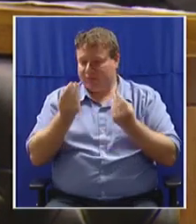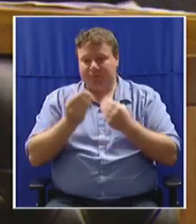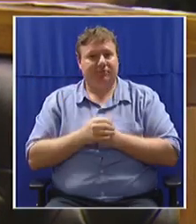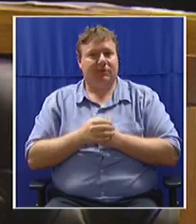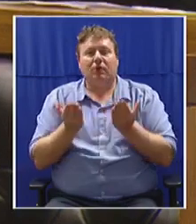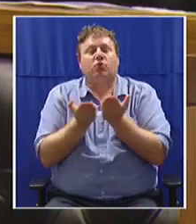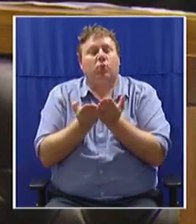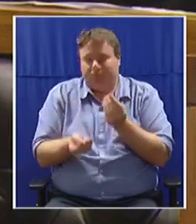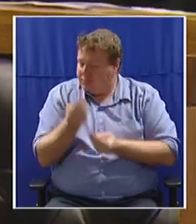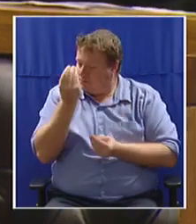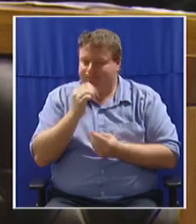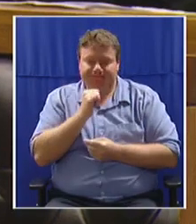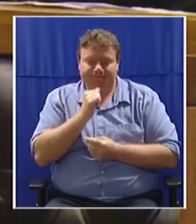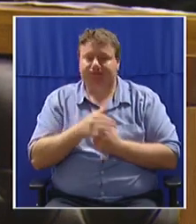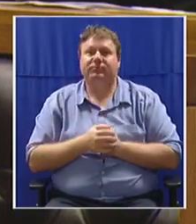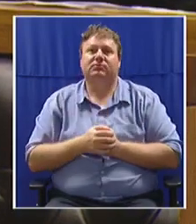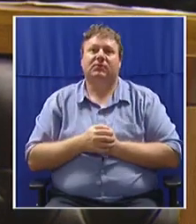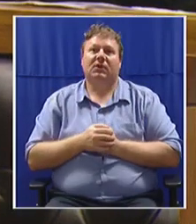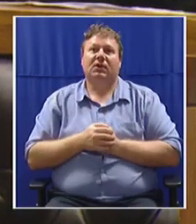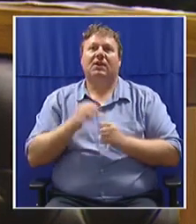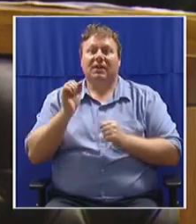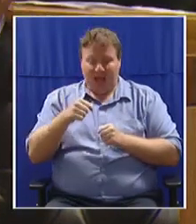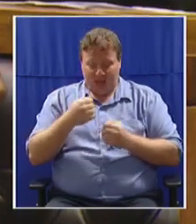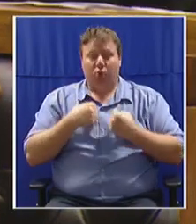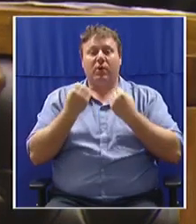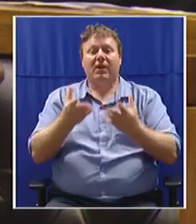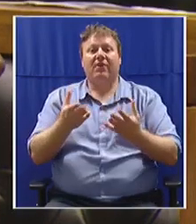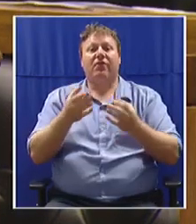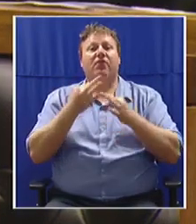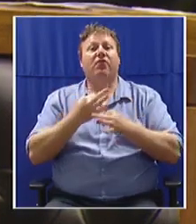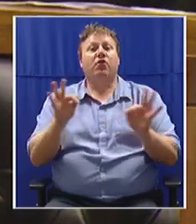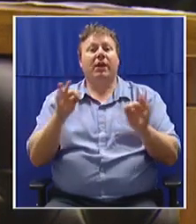made education as the ANC government free,